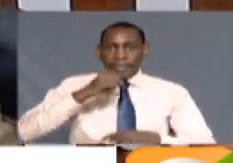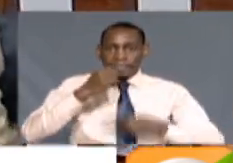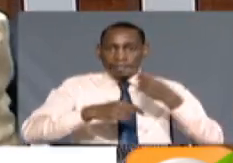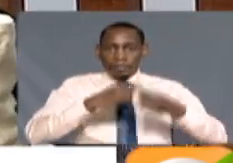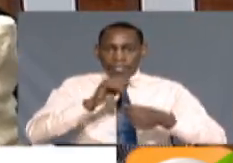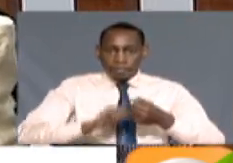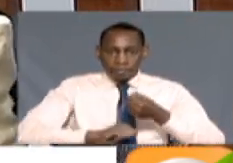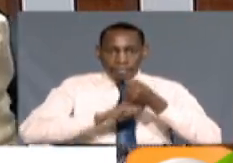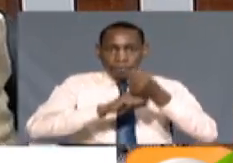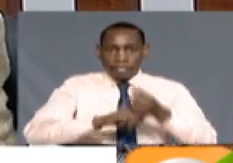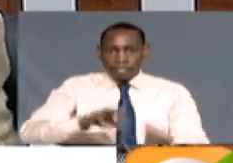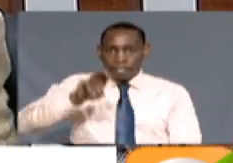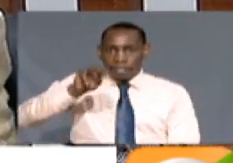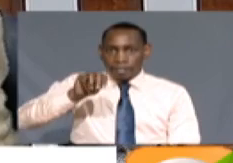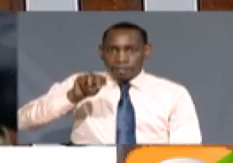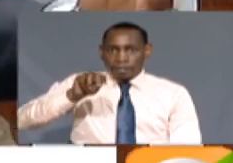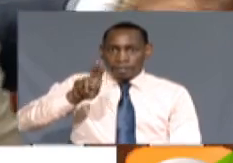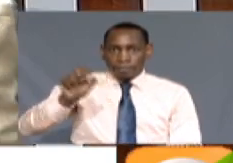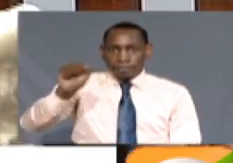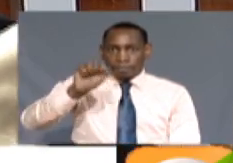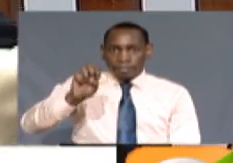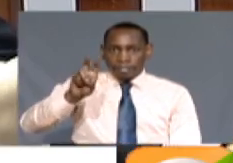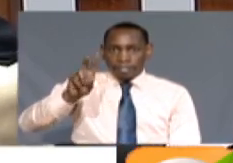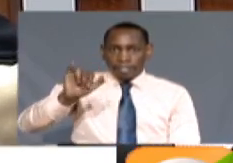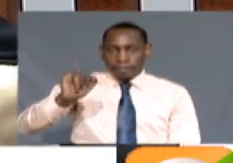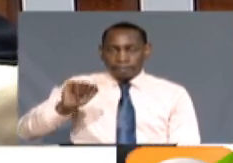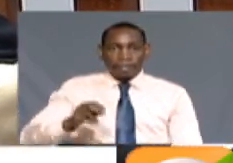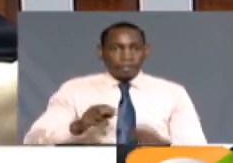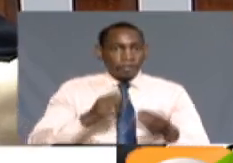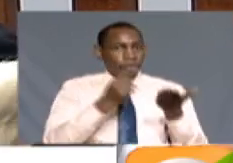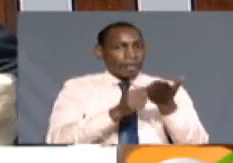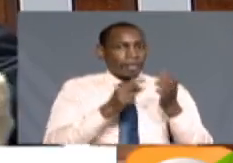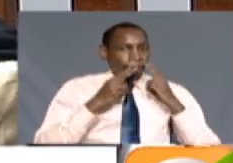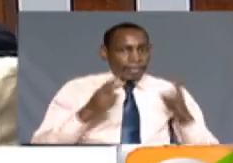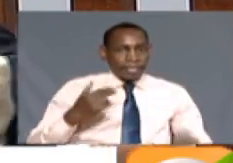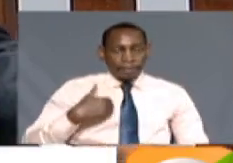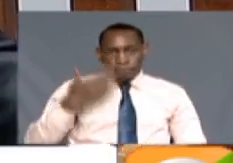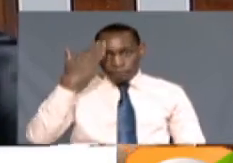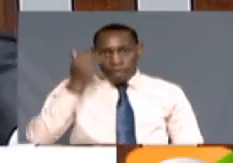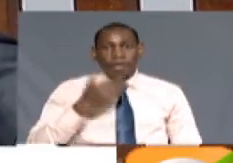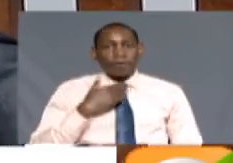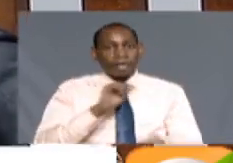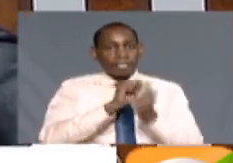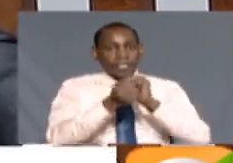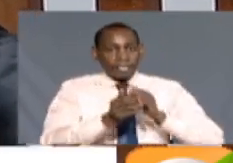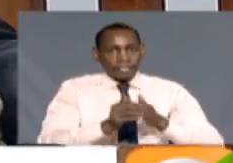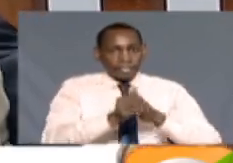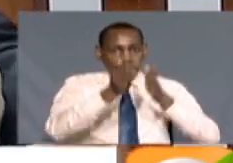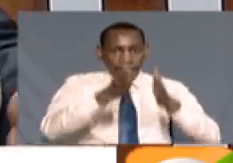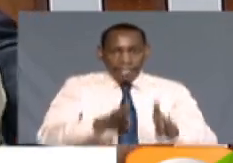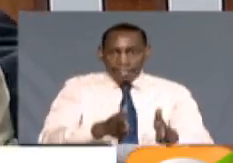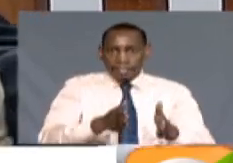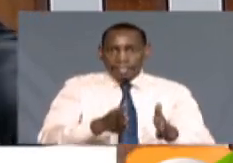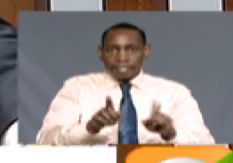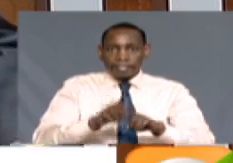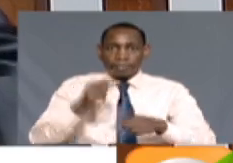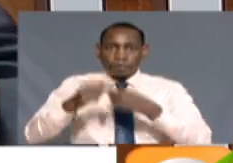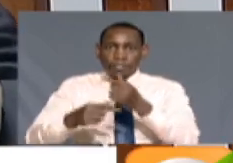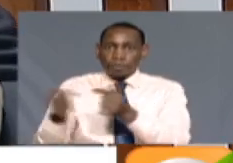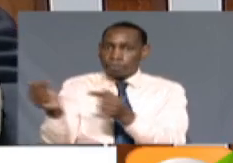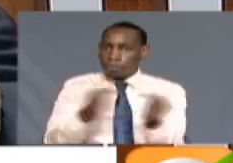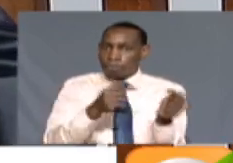supporting Museveni. Why? Because if there is peace in Uganda, why do they want to change leaders and then they continue